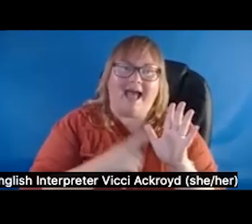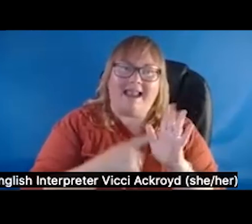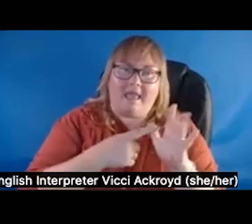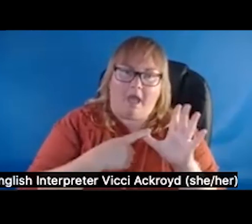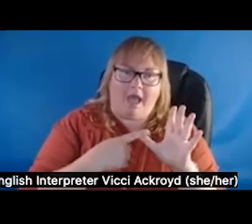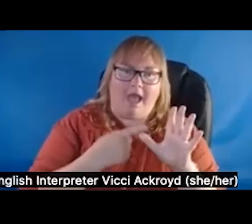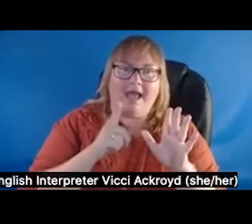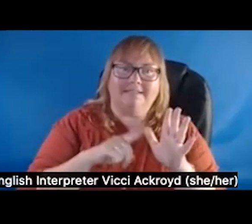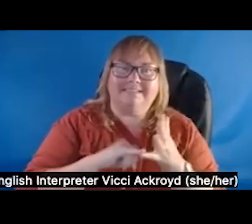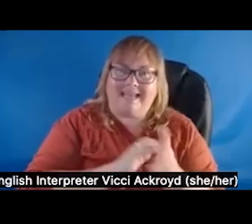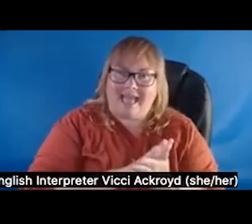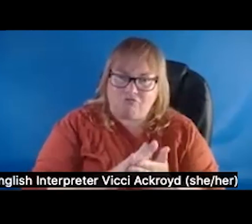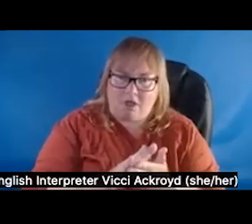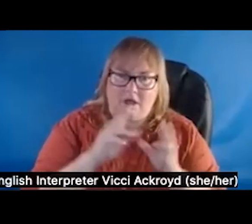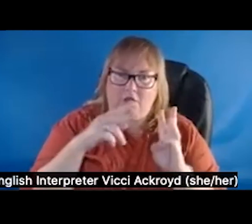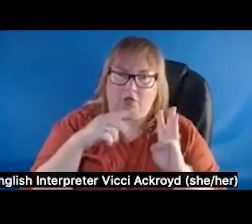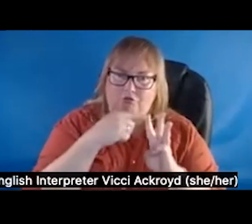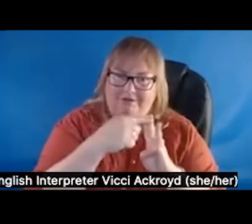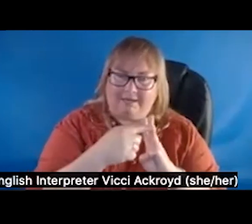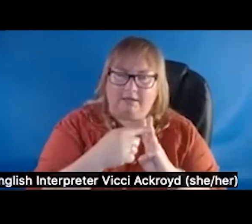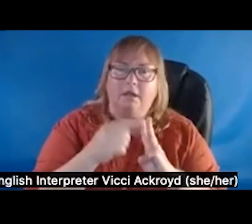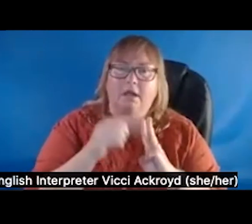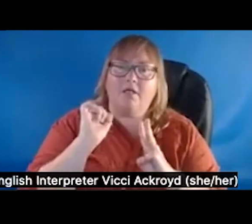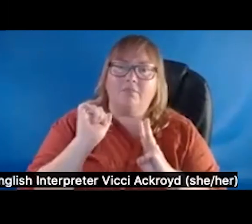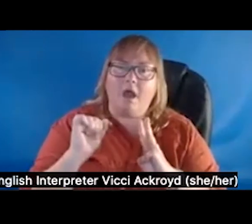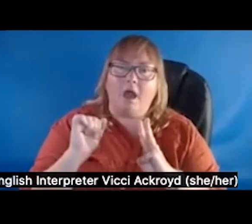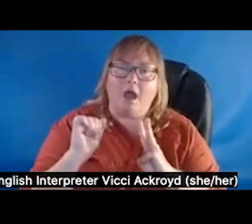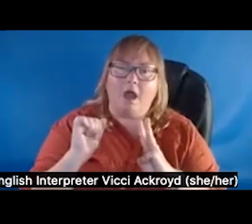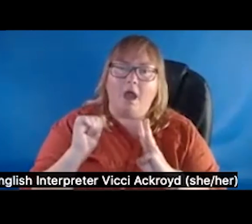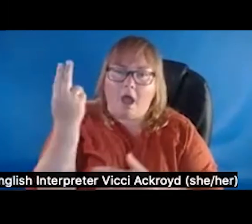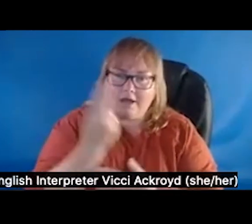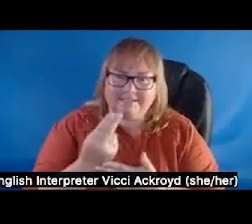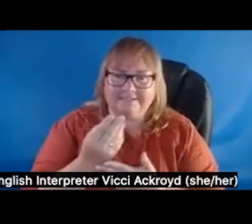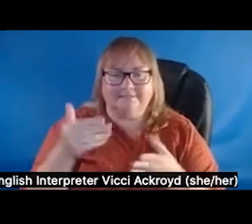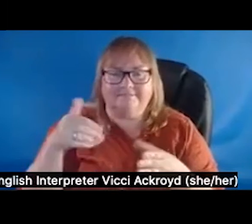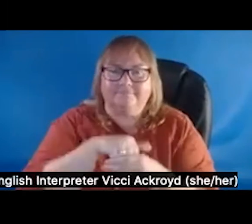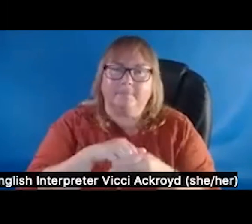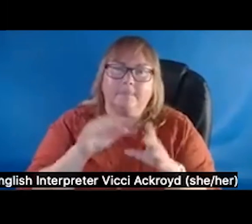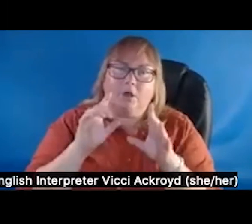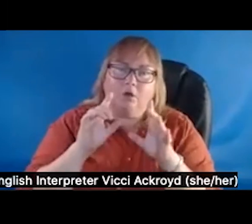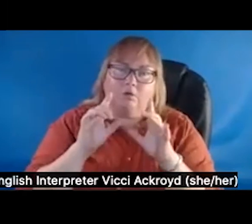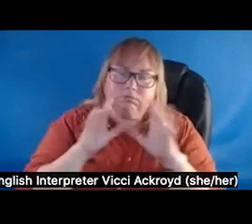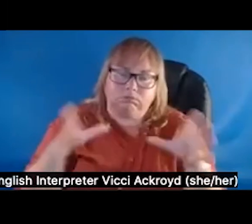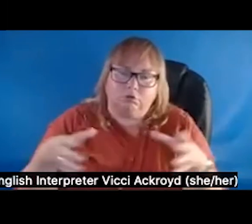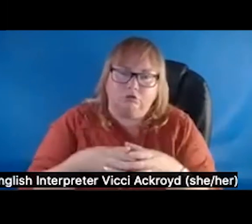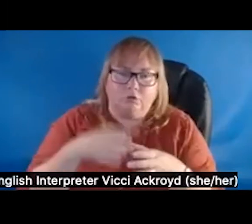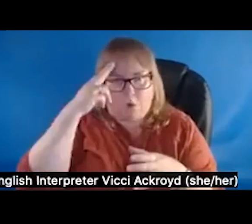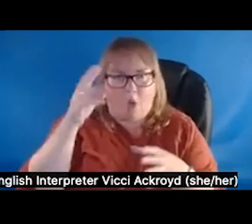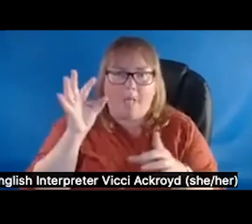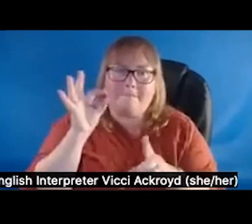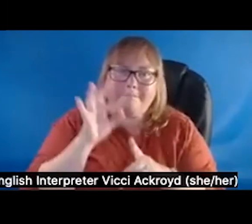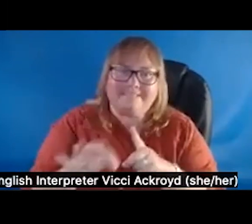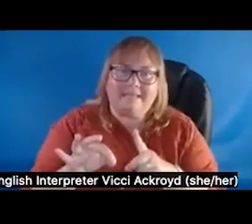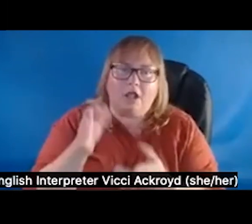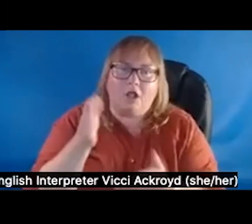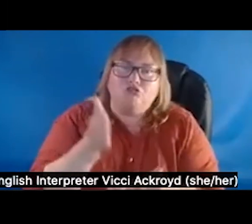And they're all artists and part of a wonderful collective called A Particular Reality. And A